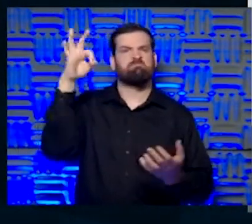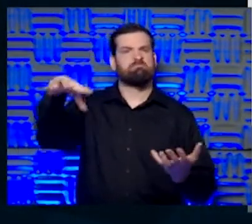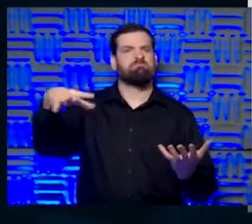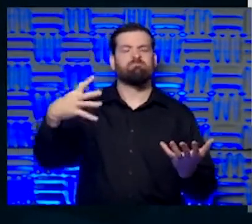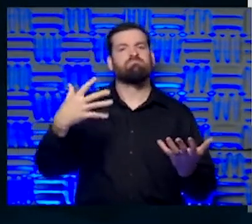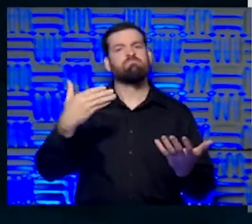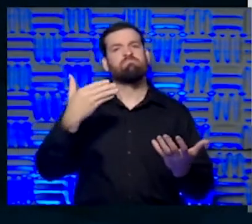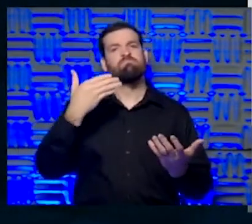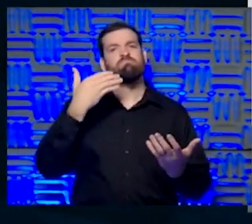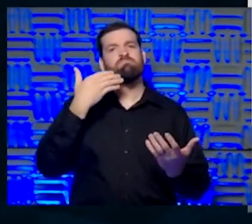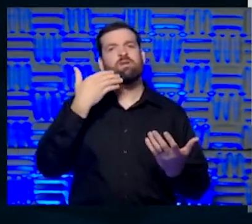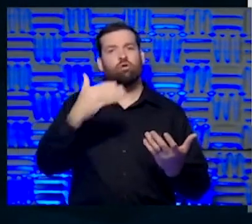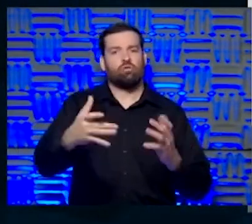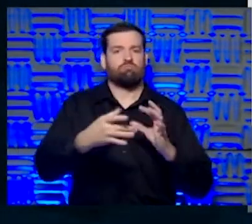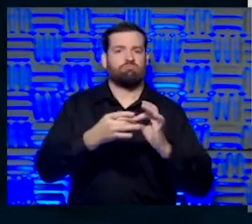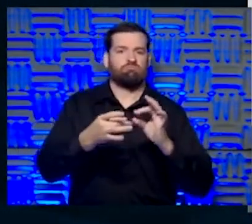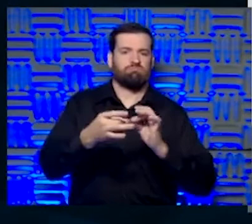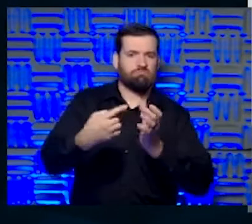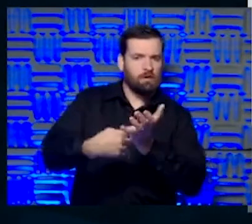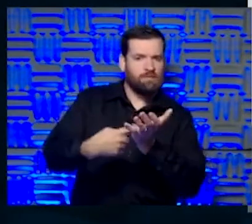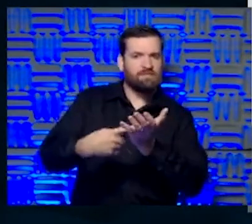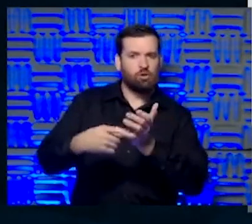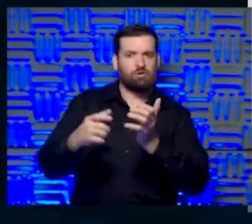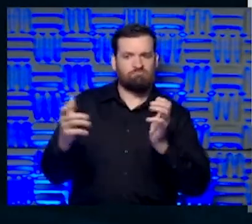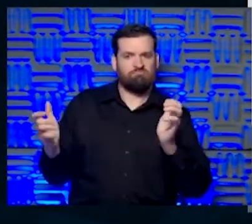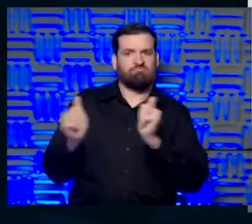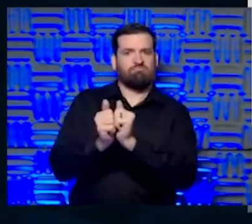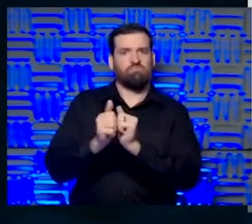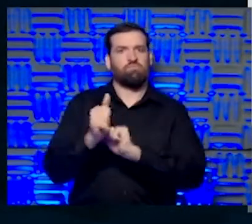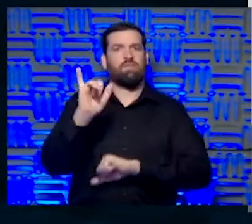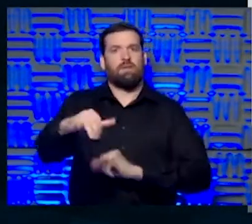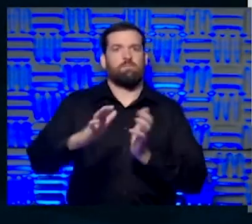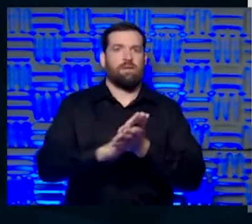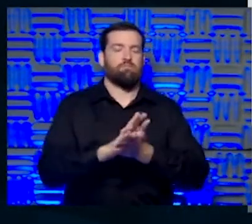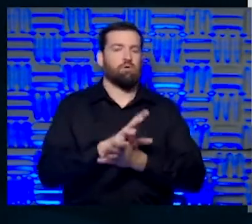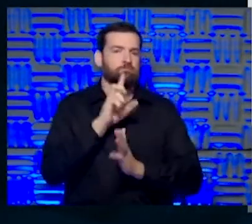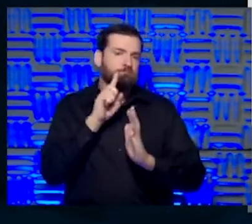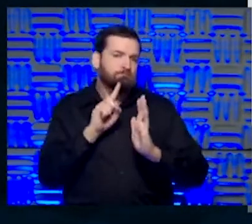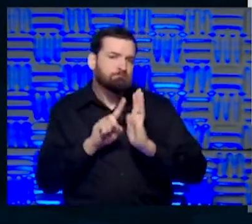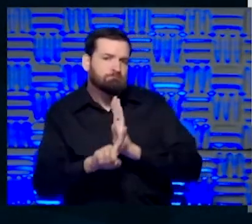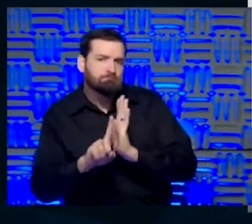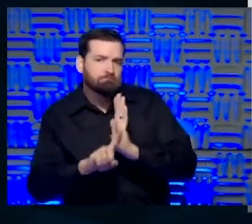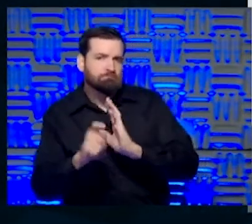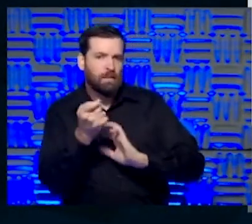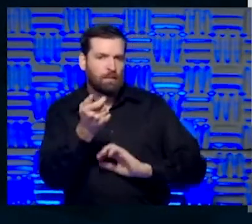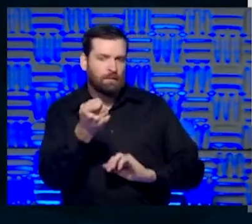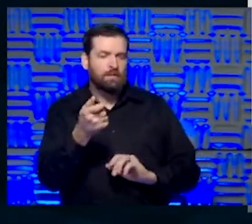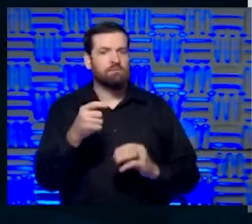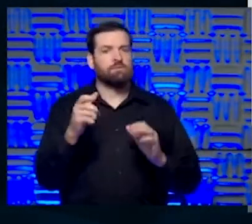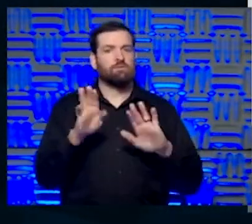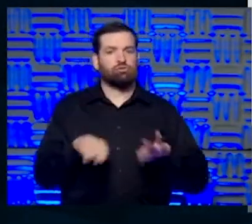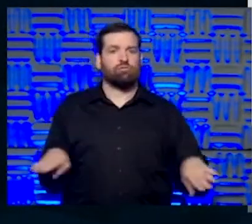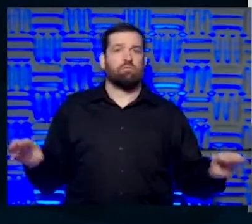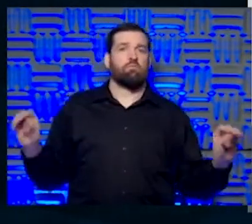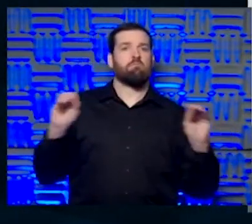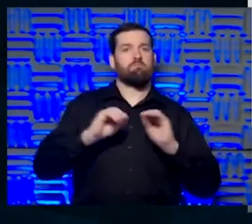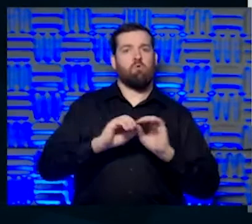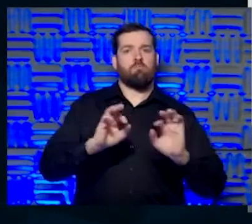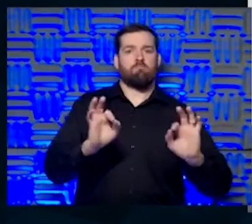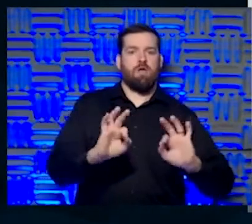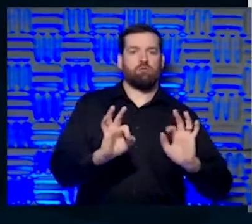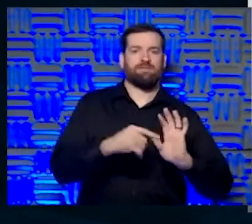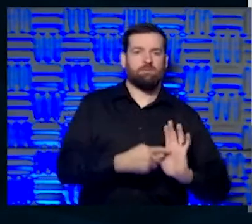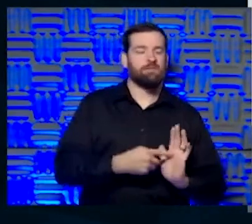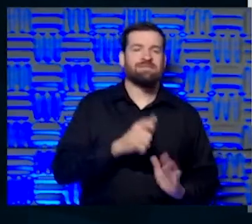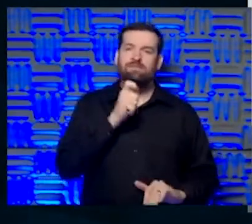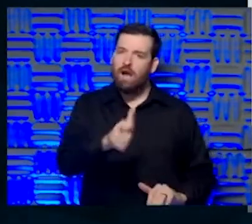good commentary that goes along with that paper that speculates a little bit around children having more mild symptoms and thus not coughing, and